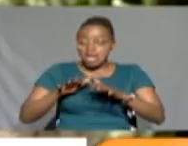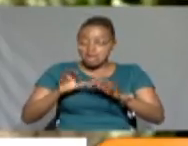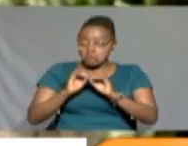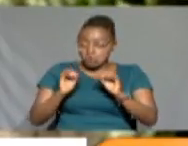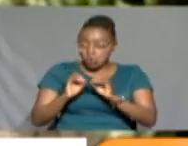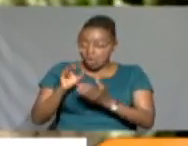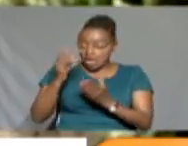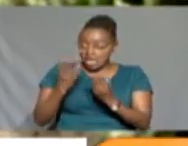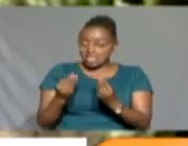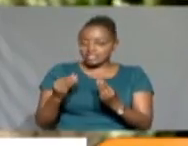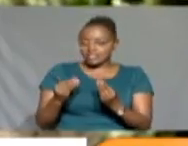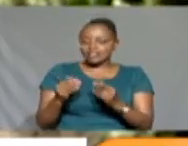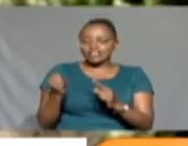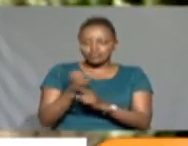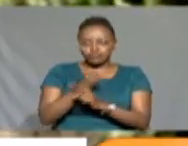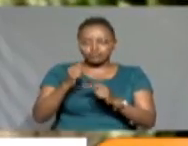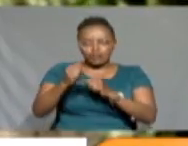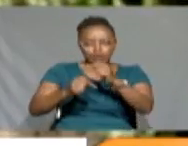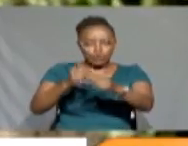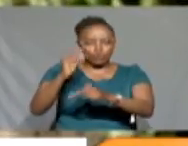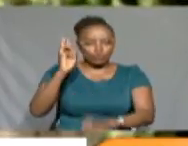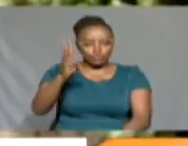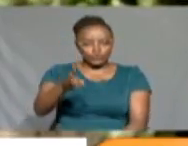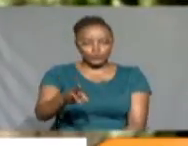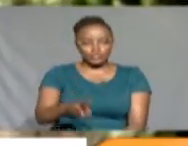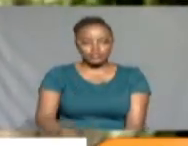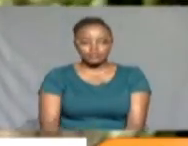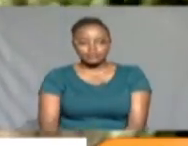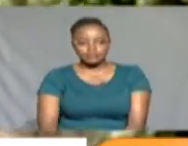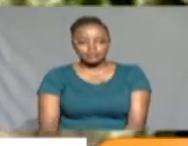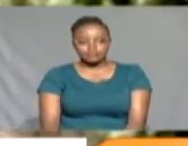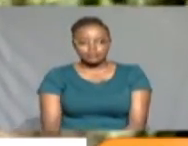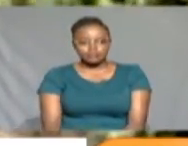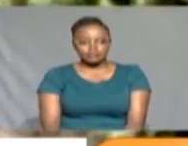and their time is coming. Chemutai Goin, Citizen TV, Nairobi.